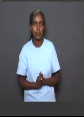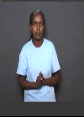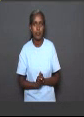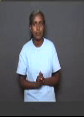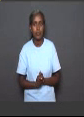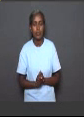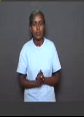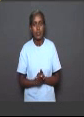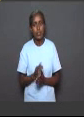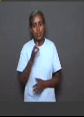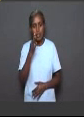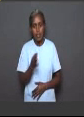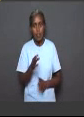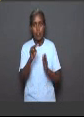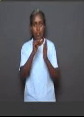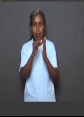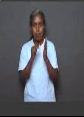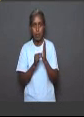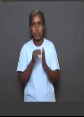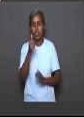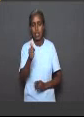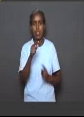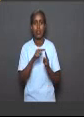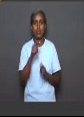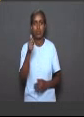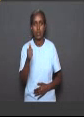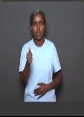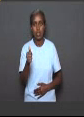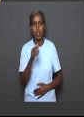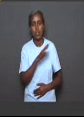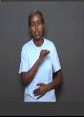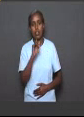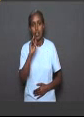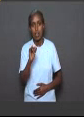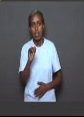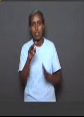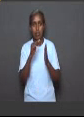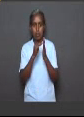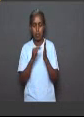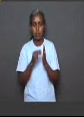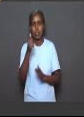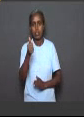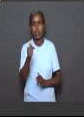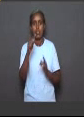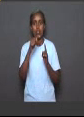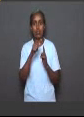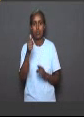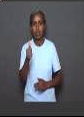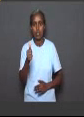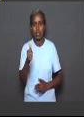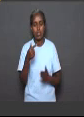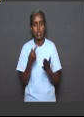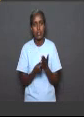If f maps A to A and I maps A to A,